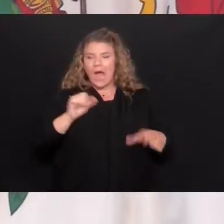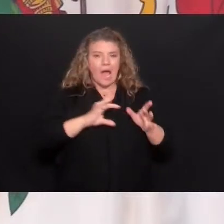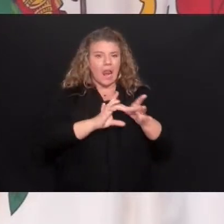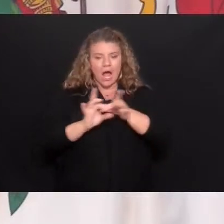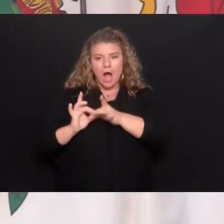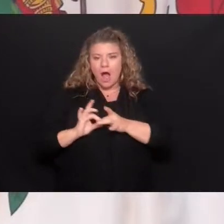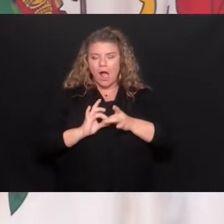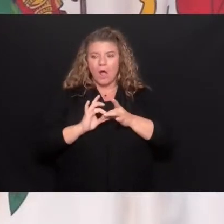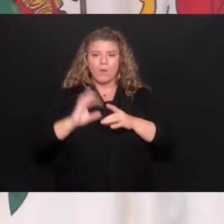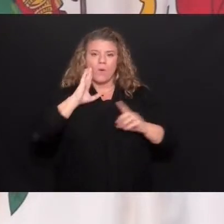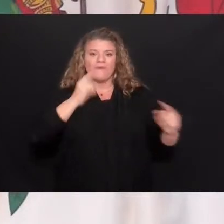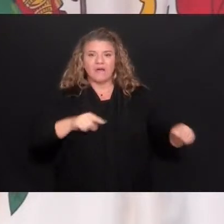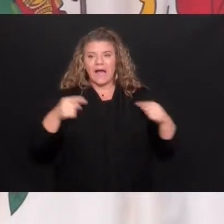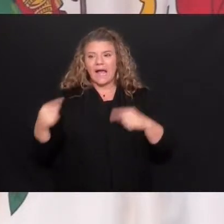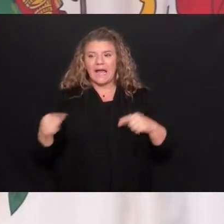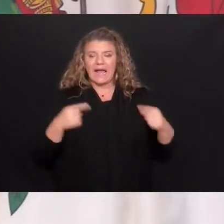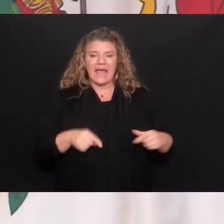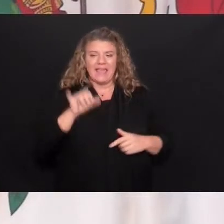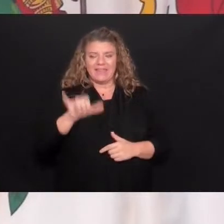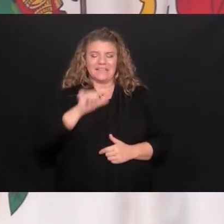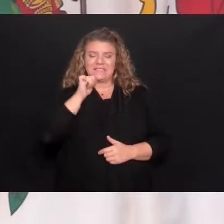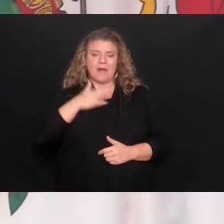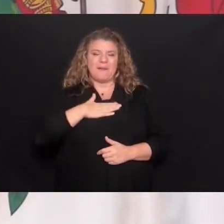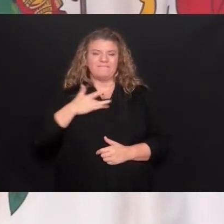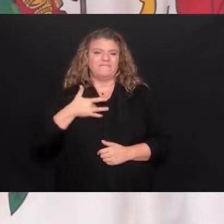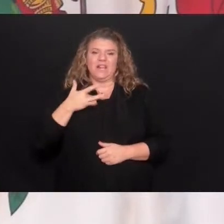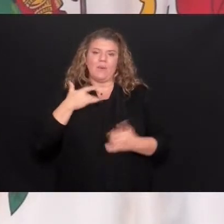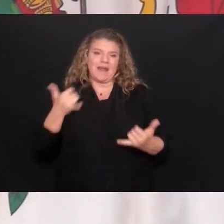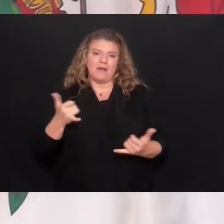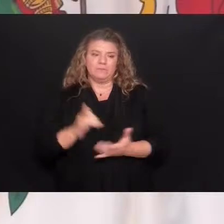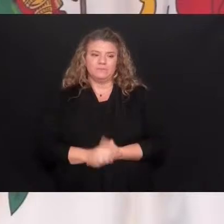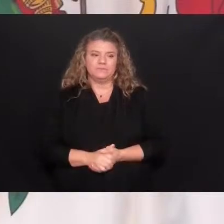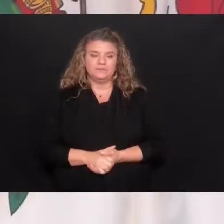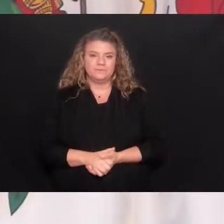it is not, in my opinion, the thing to do right now.